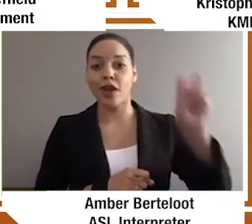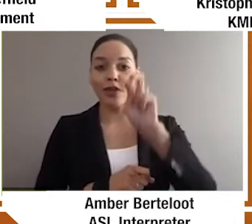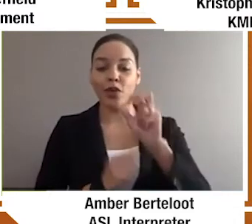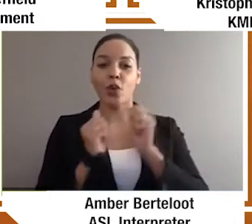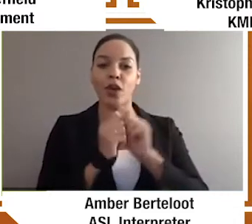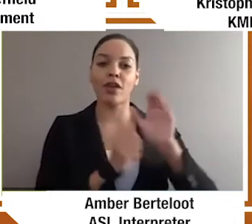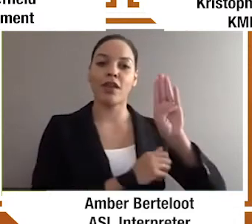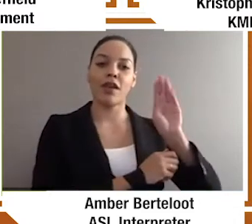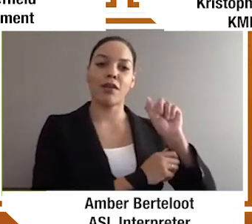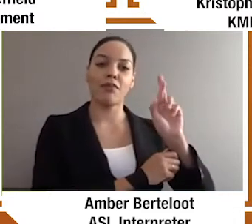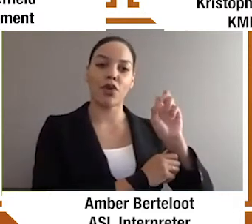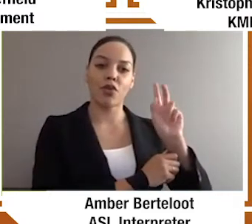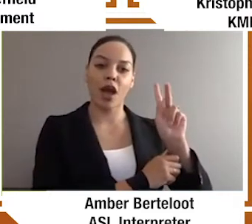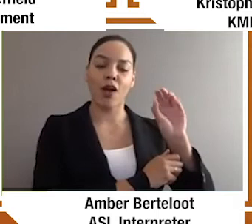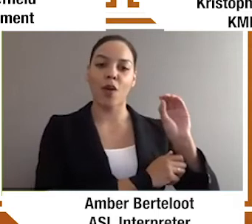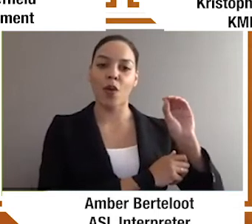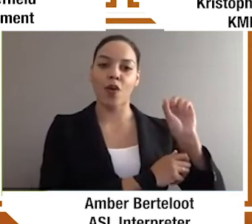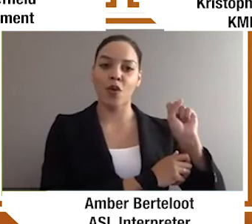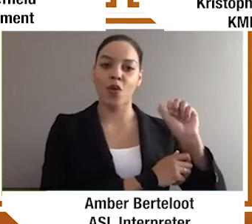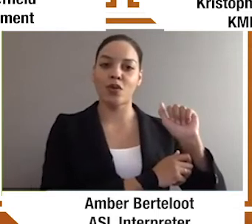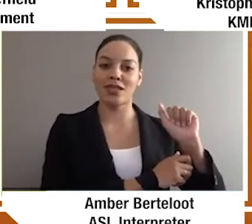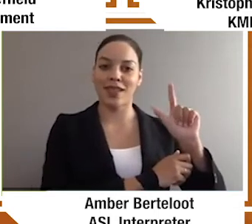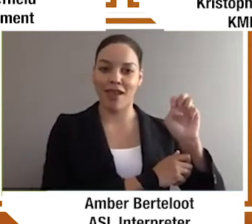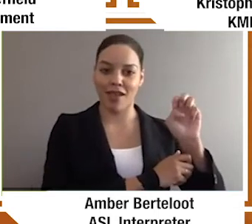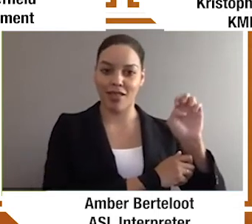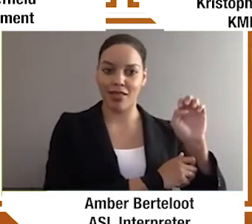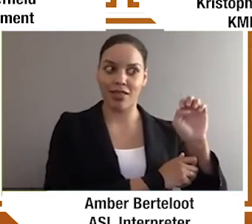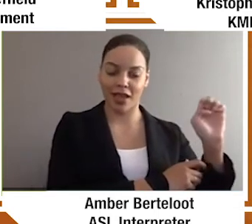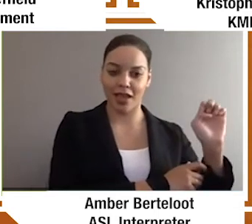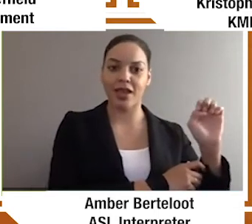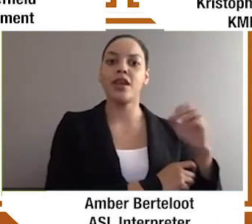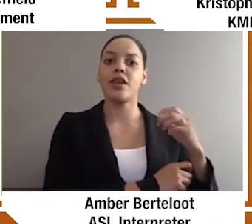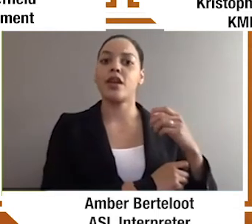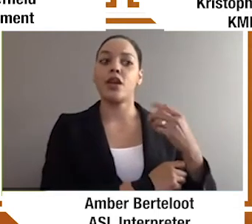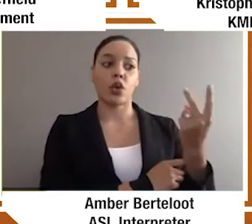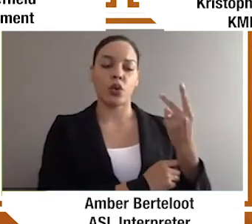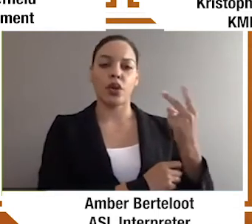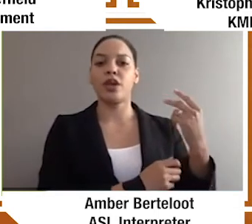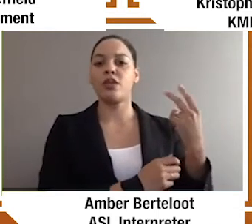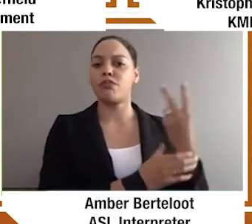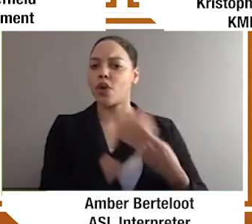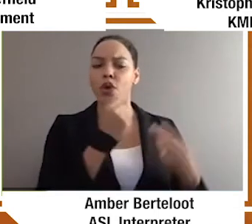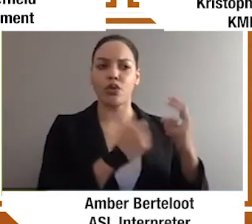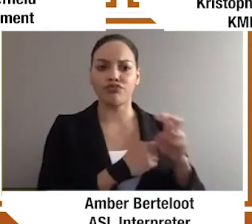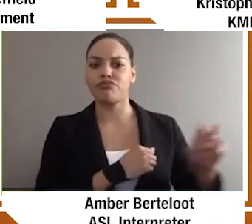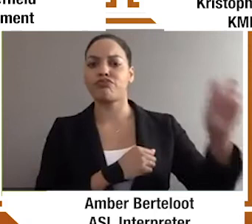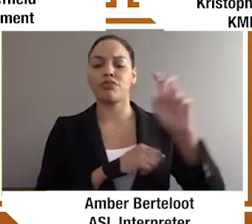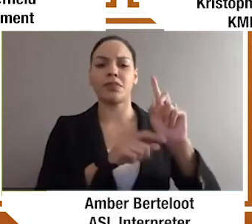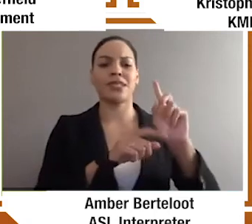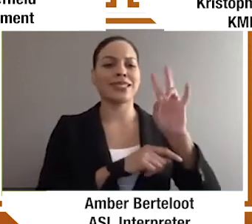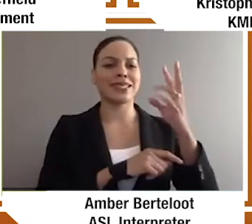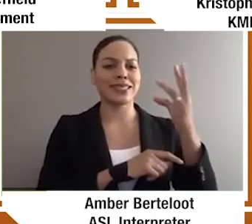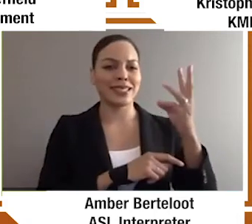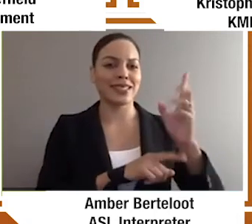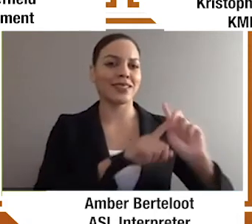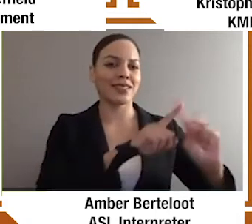Saleh, who is our independent arts consultant, traveled to 15 different cities to visit our members for the first time